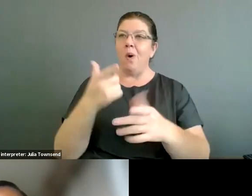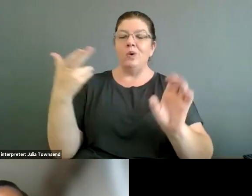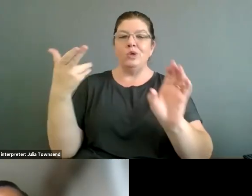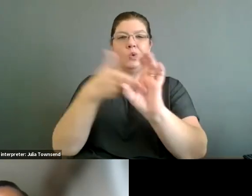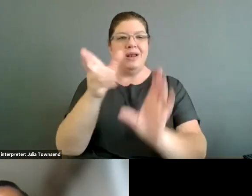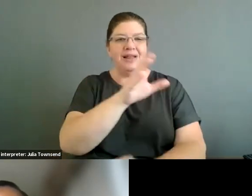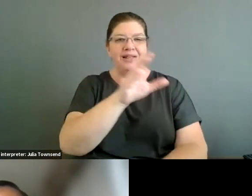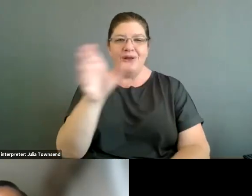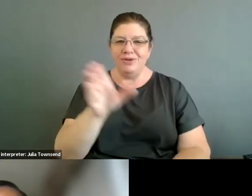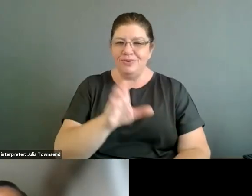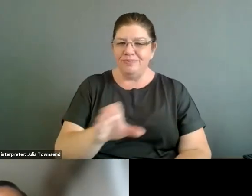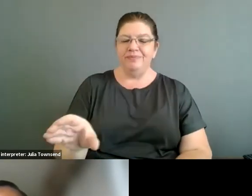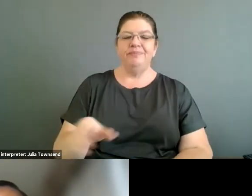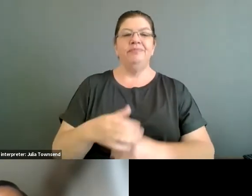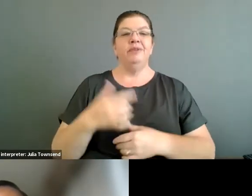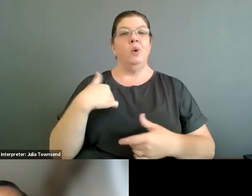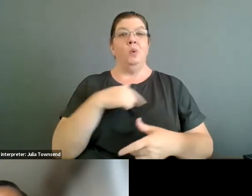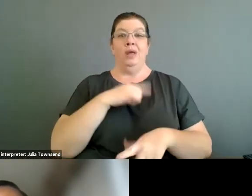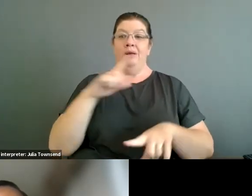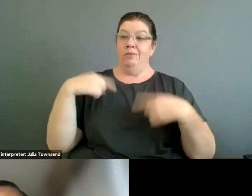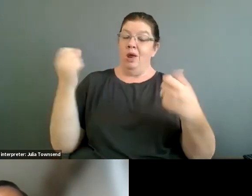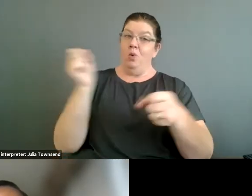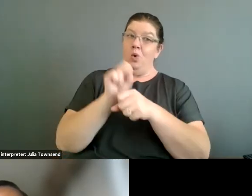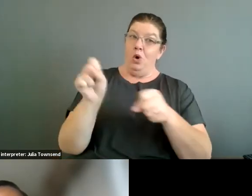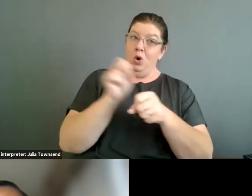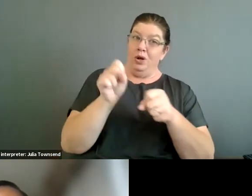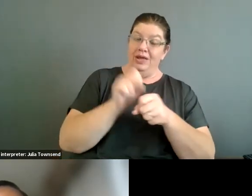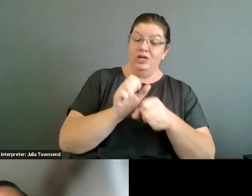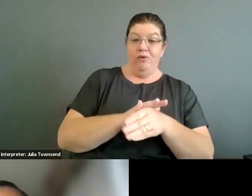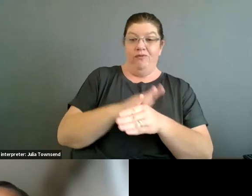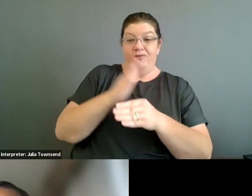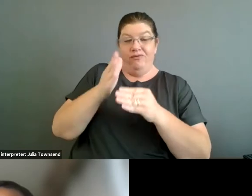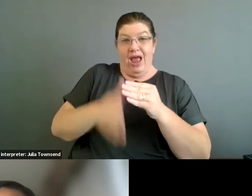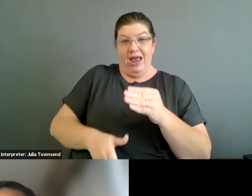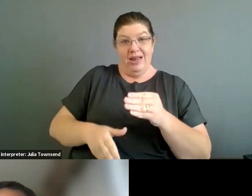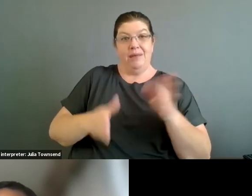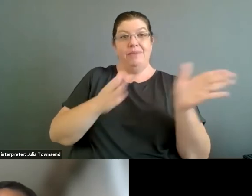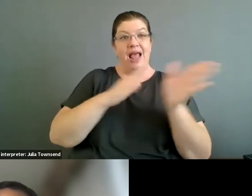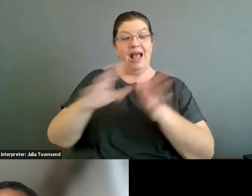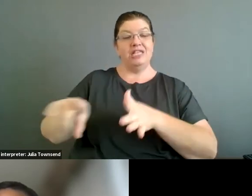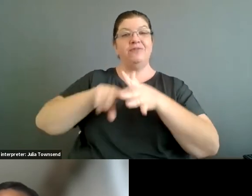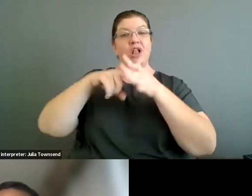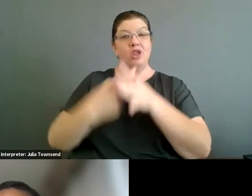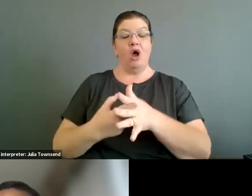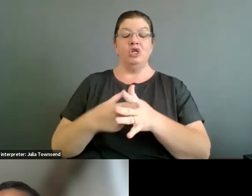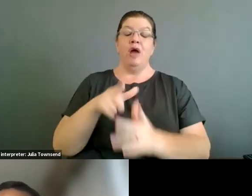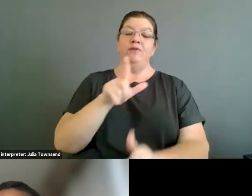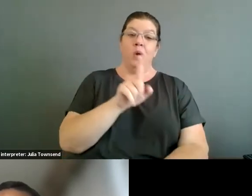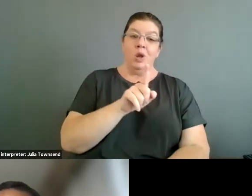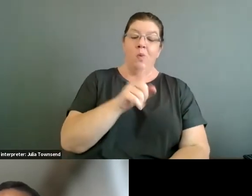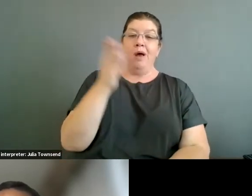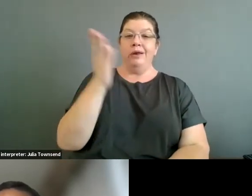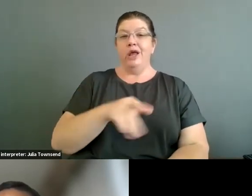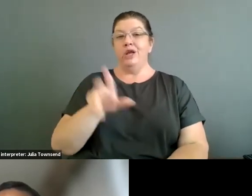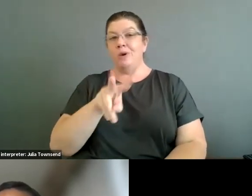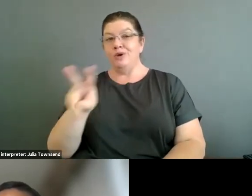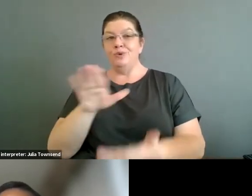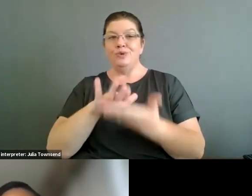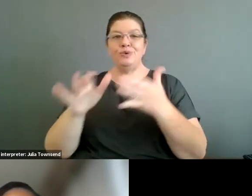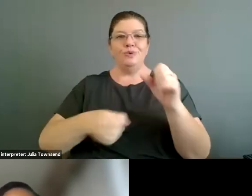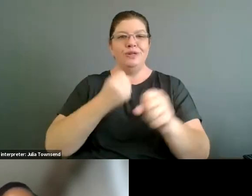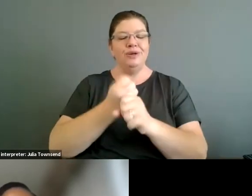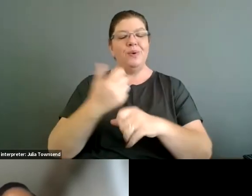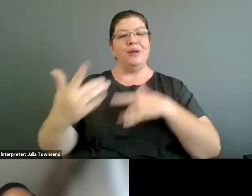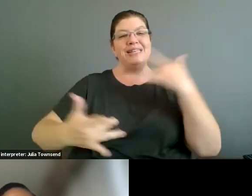Zoom. We have been working to finalize plans for the launch of the 21-22 school year. We're so excited to see